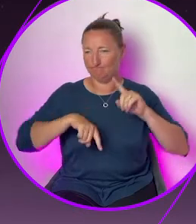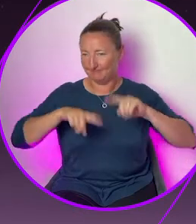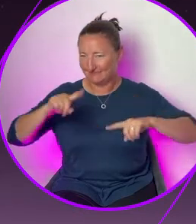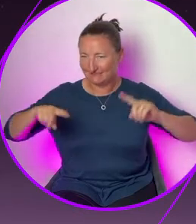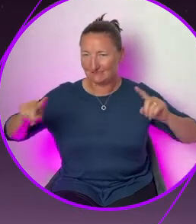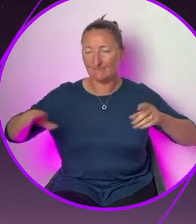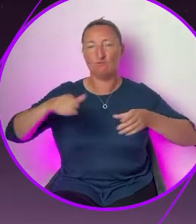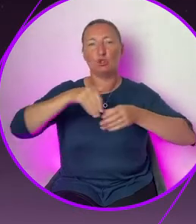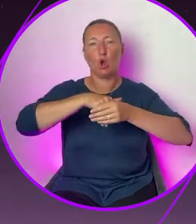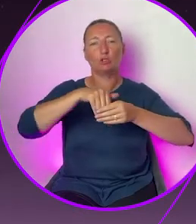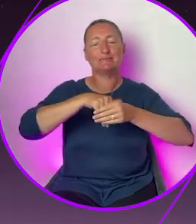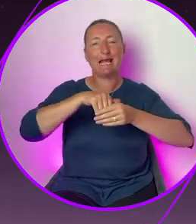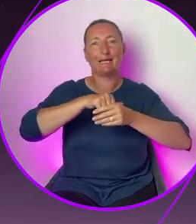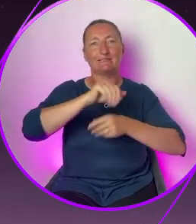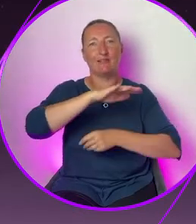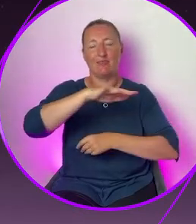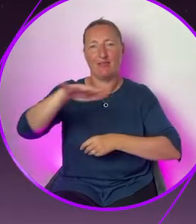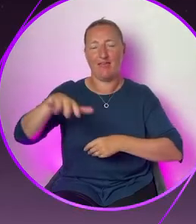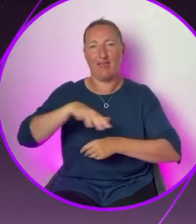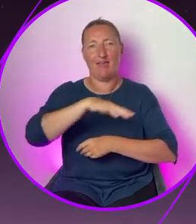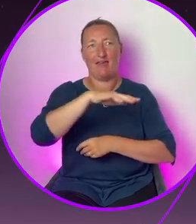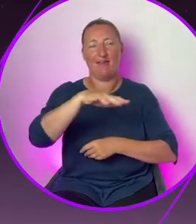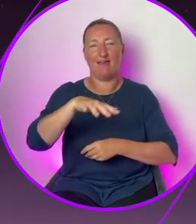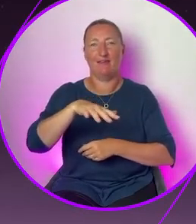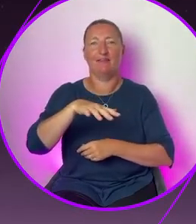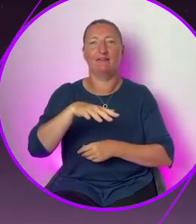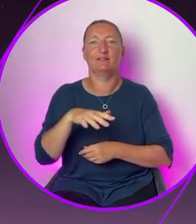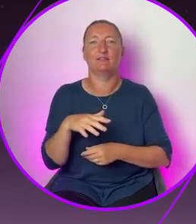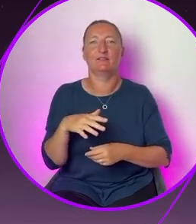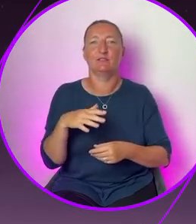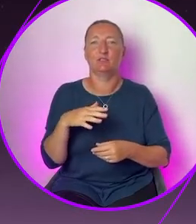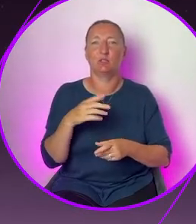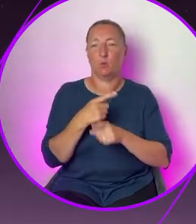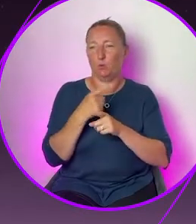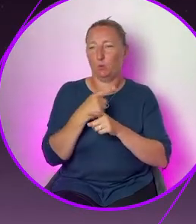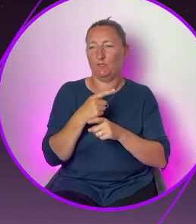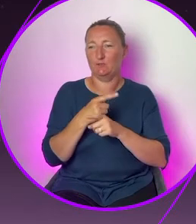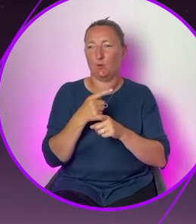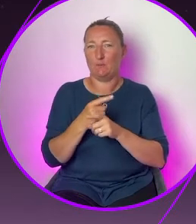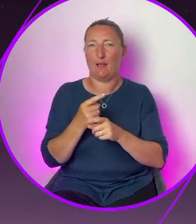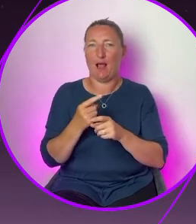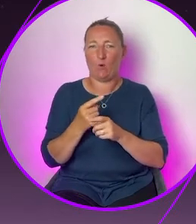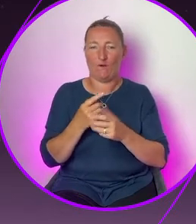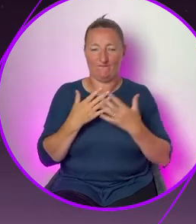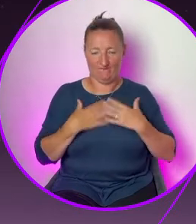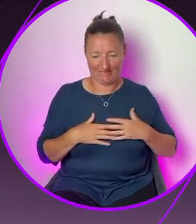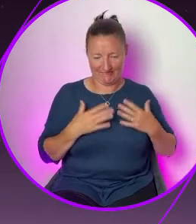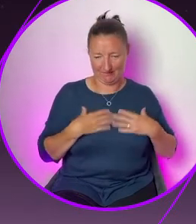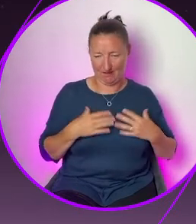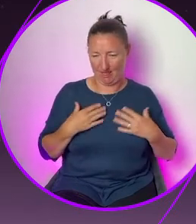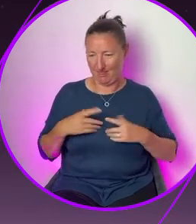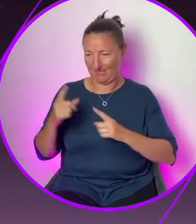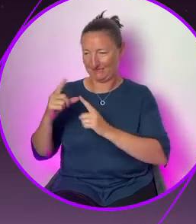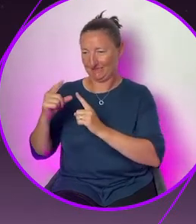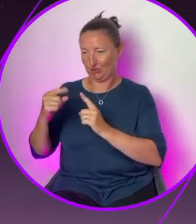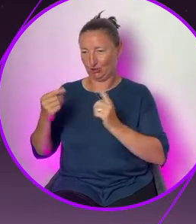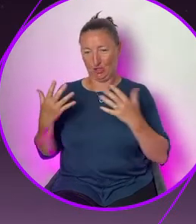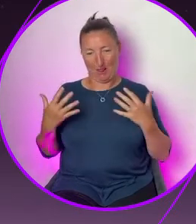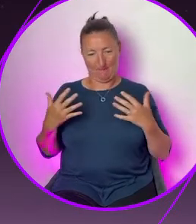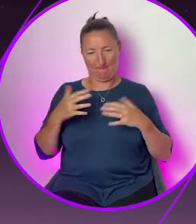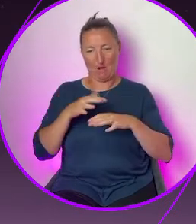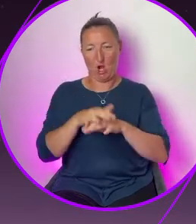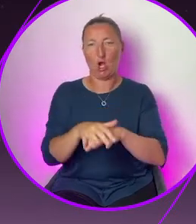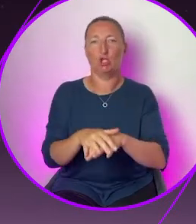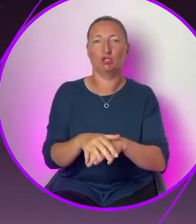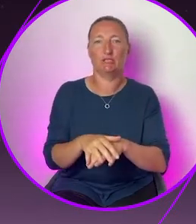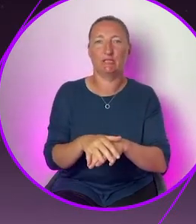have to understand. And when we're sort of talking about a merging of physical and digital space, I guess other